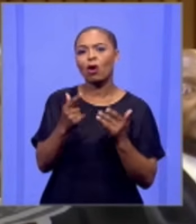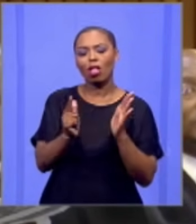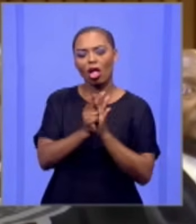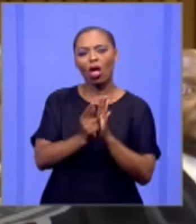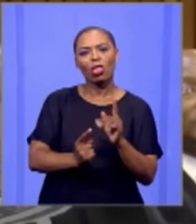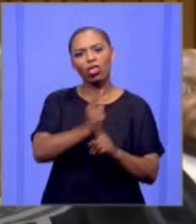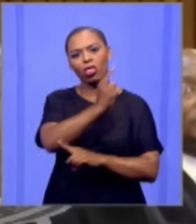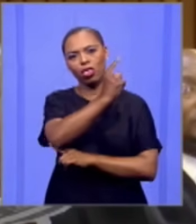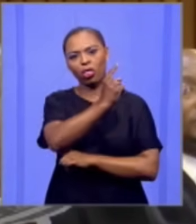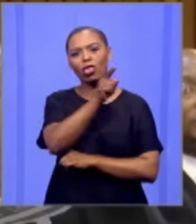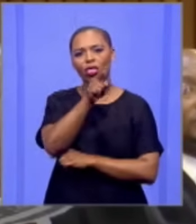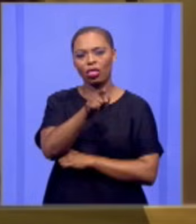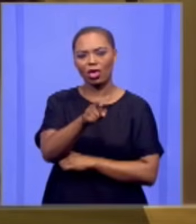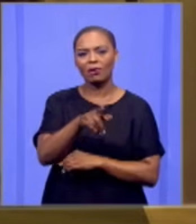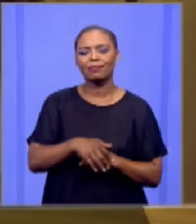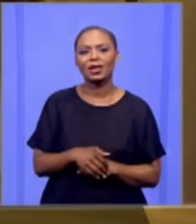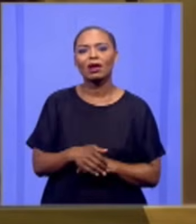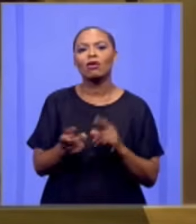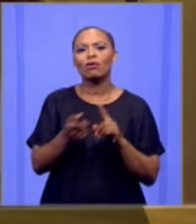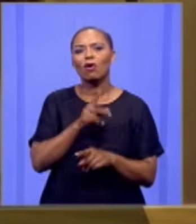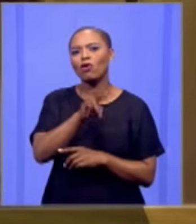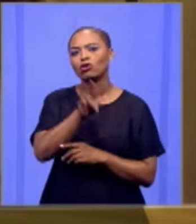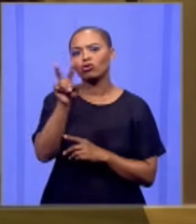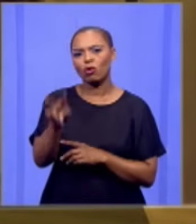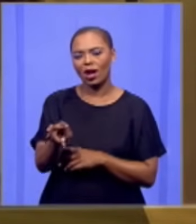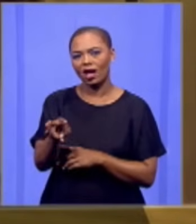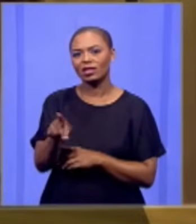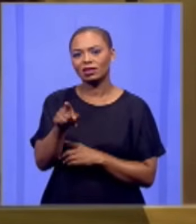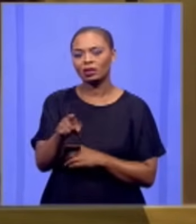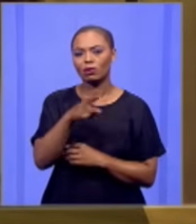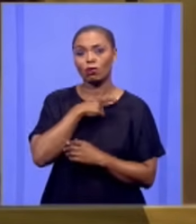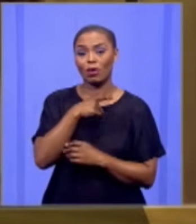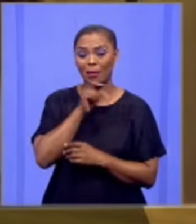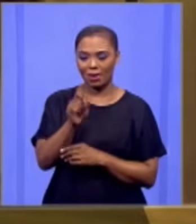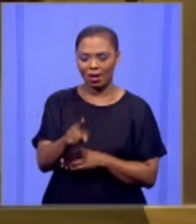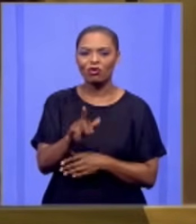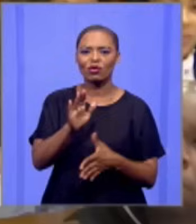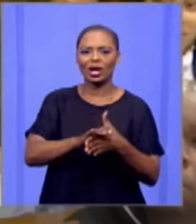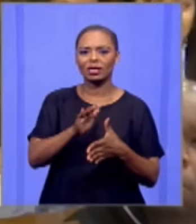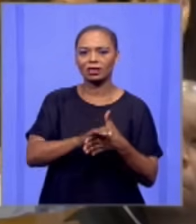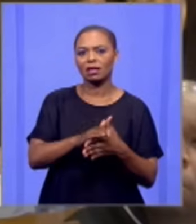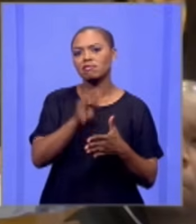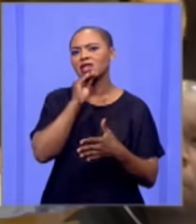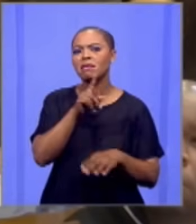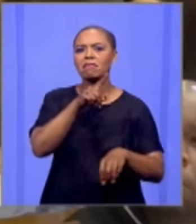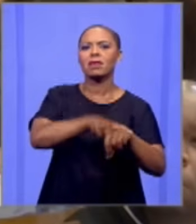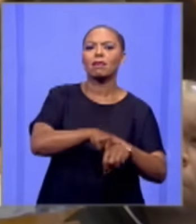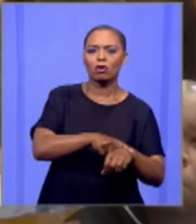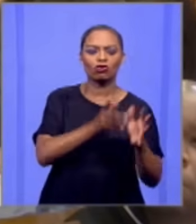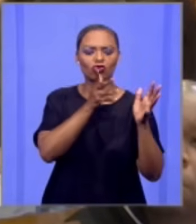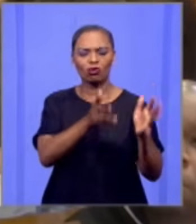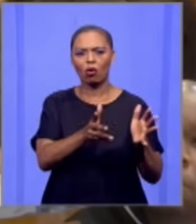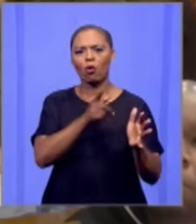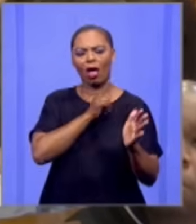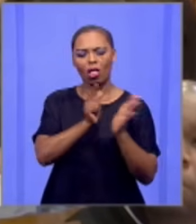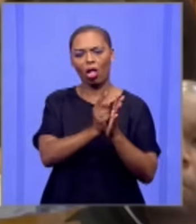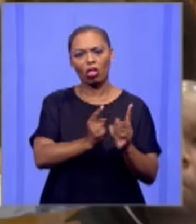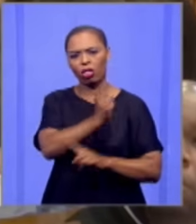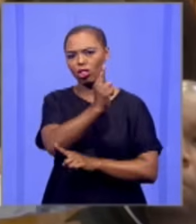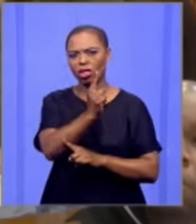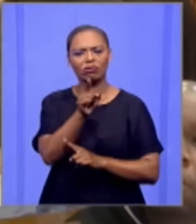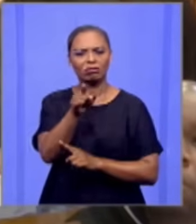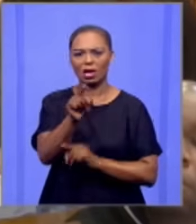sepedišane le polao yeo a e dirilego ka Foslores ka lebaka leo o be a ka se golegwe ka tsela yeo e sego molaong